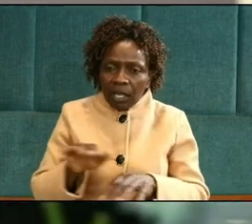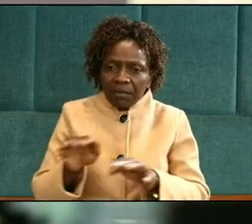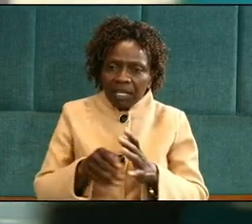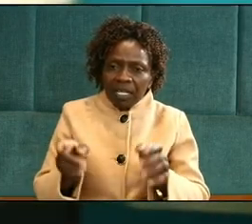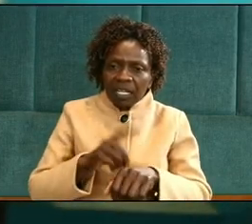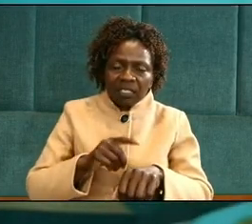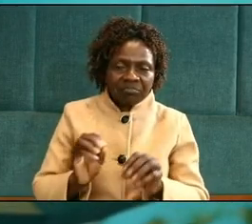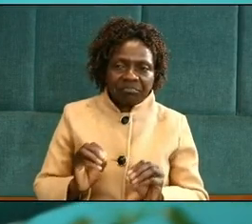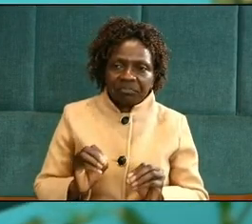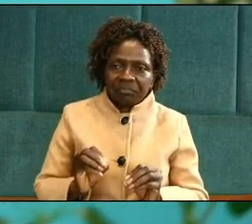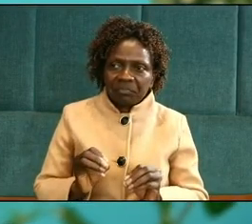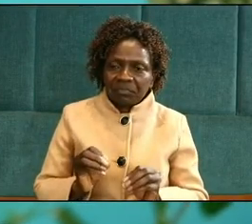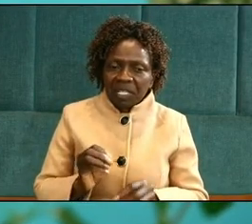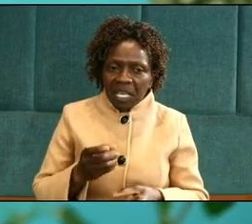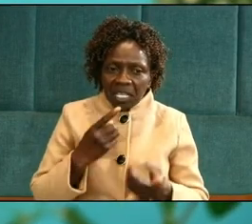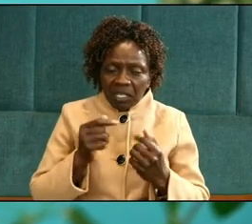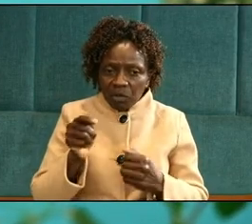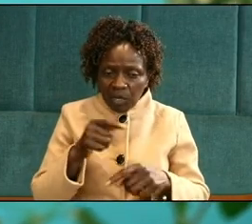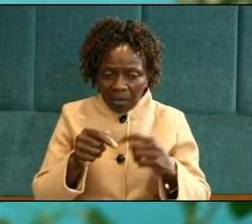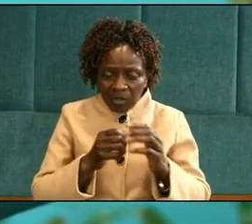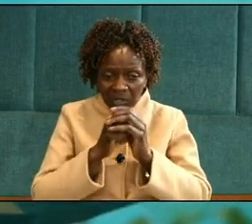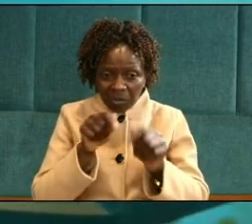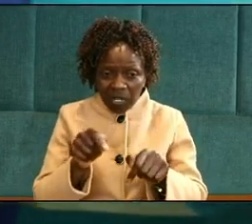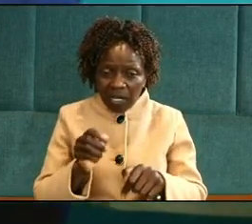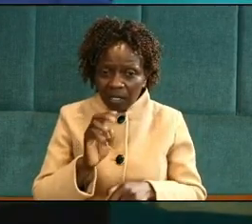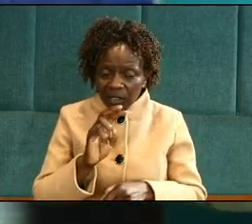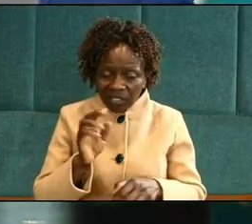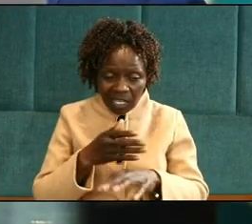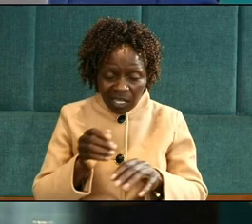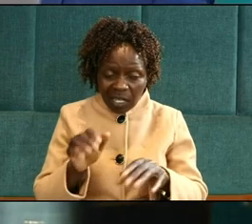when we stand and say, you have come to worship today, and you are singing